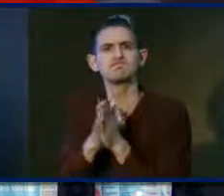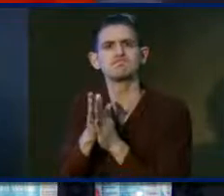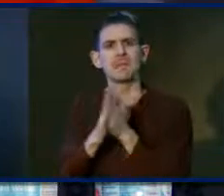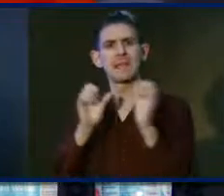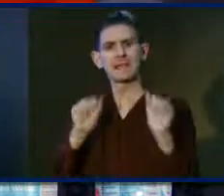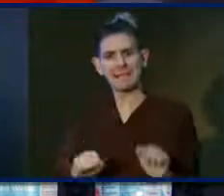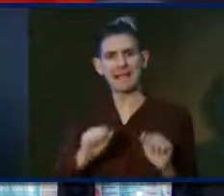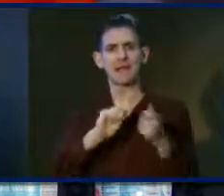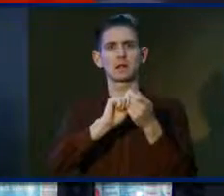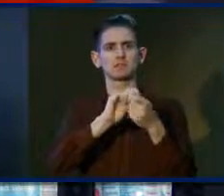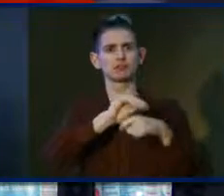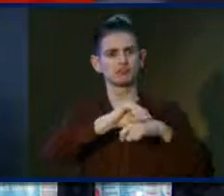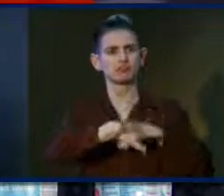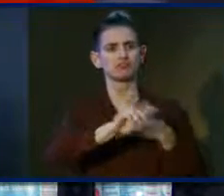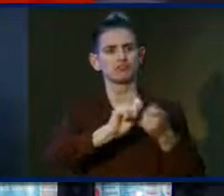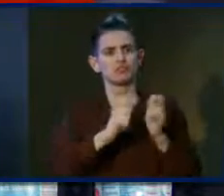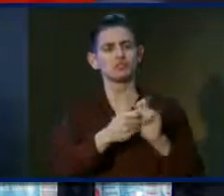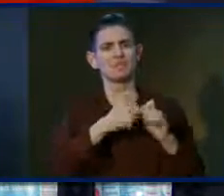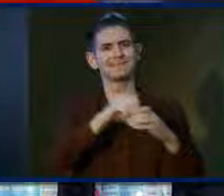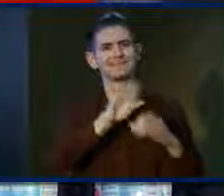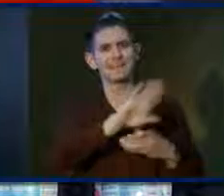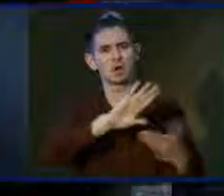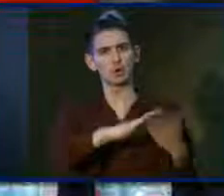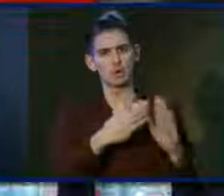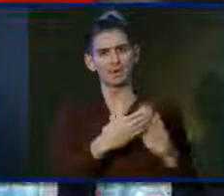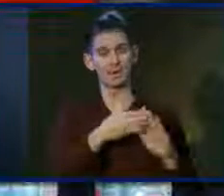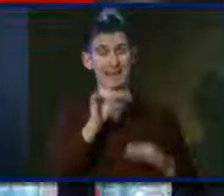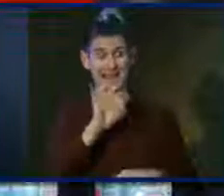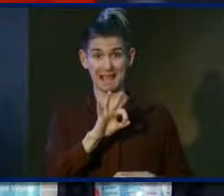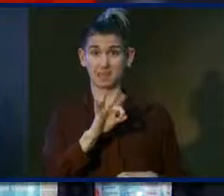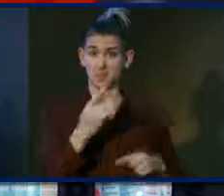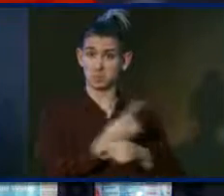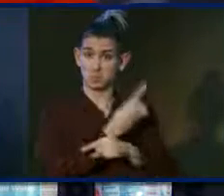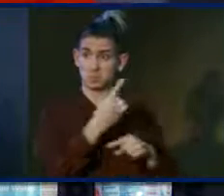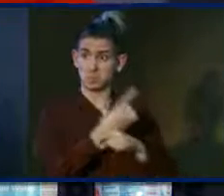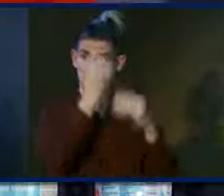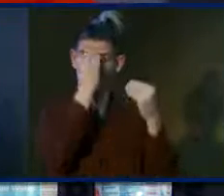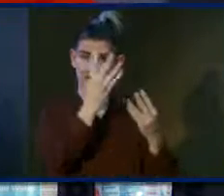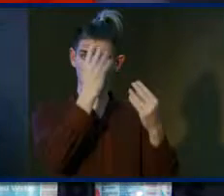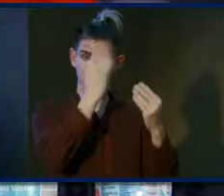community. And if you give them the right information,